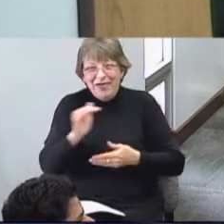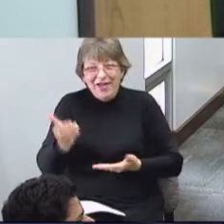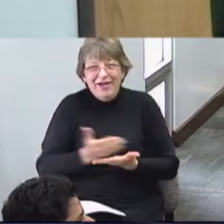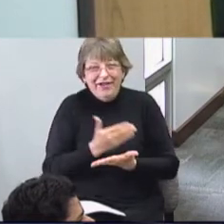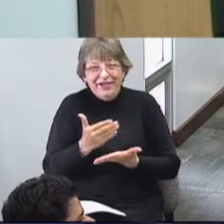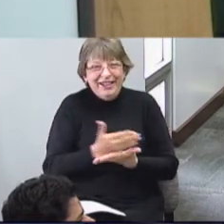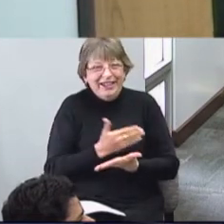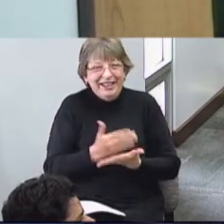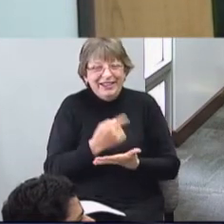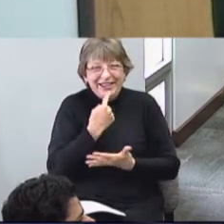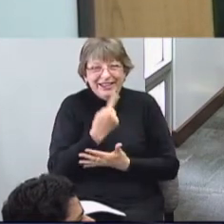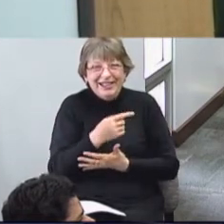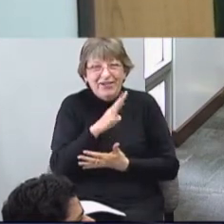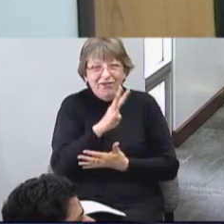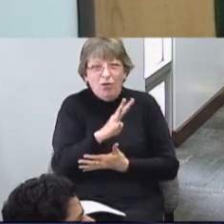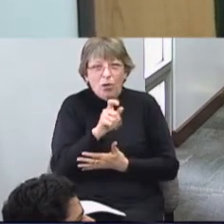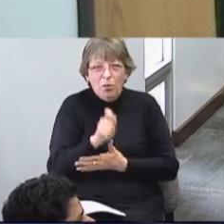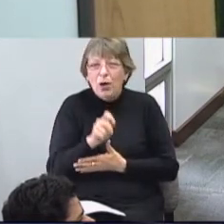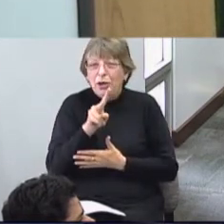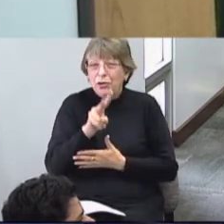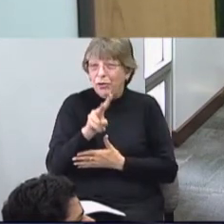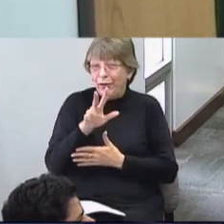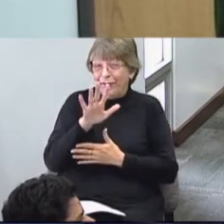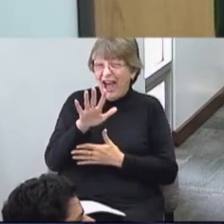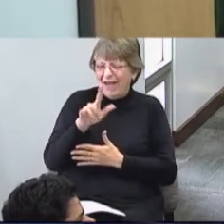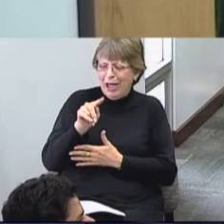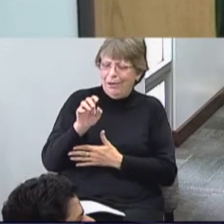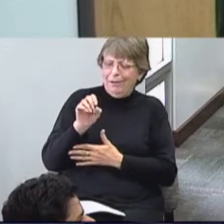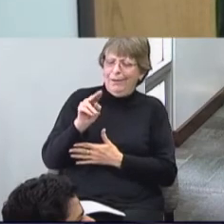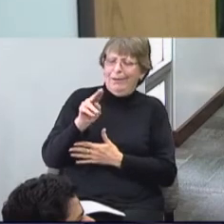said, 4.25 tons collected at Tech.